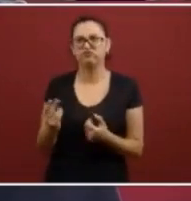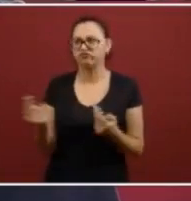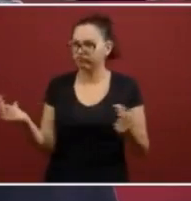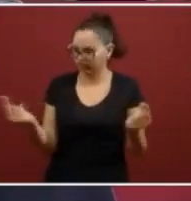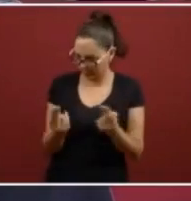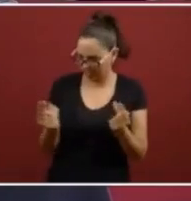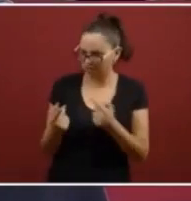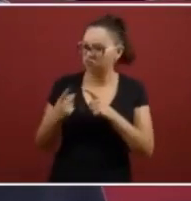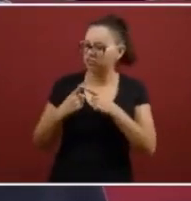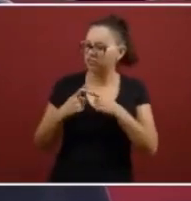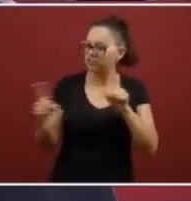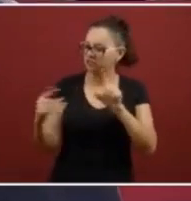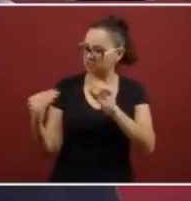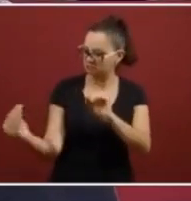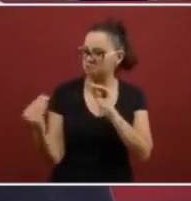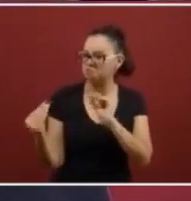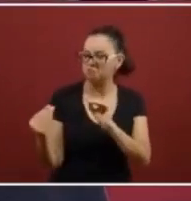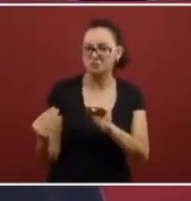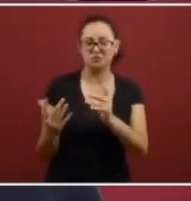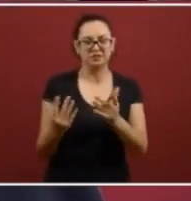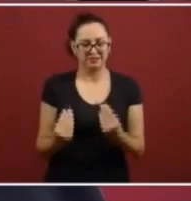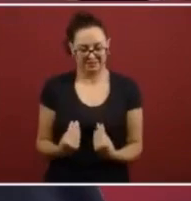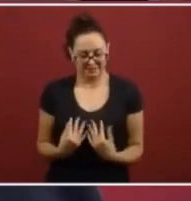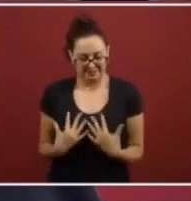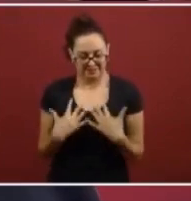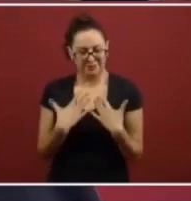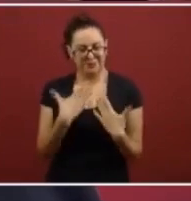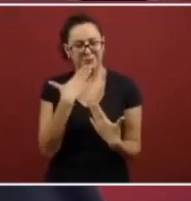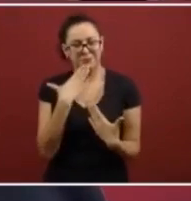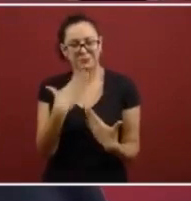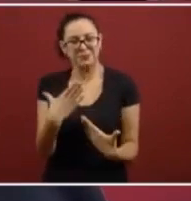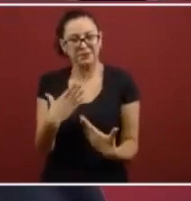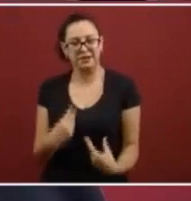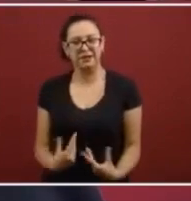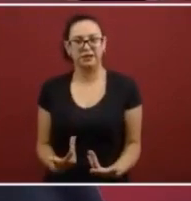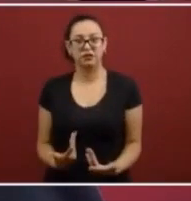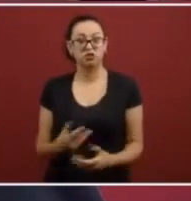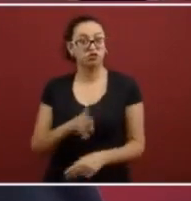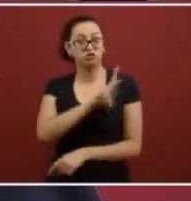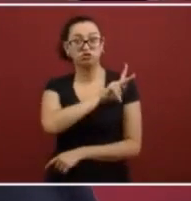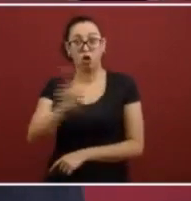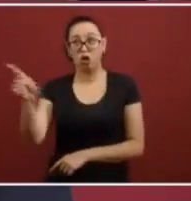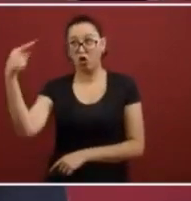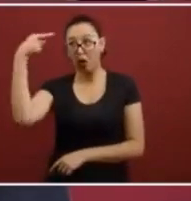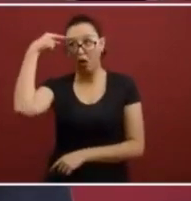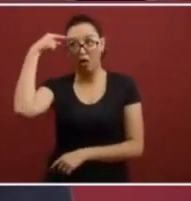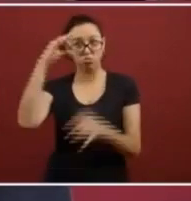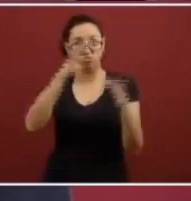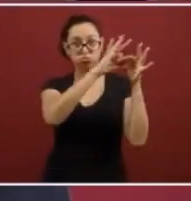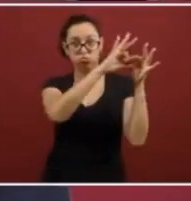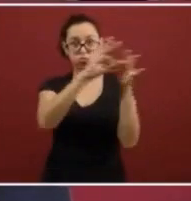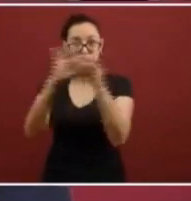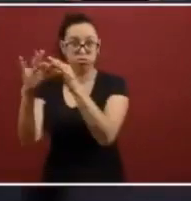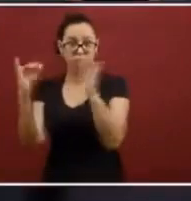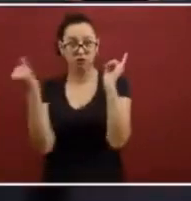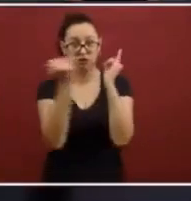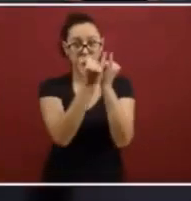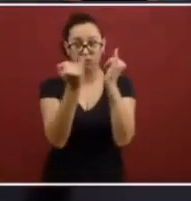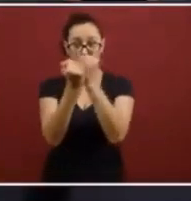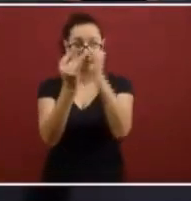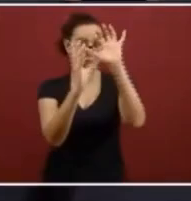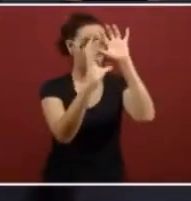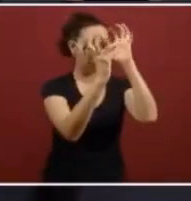opinion. no sería vida. It wouldn't be Que life todos pensáramos igual. if we all thought exactly the same. ¿O les gusta